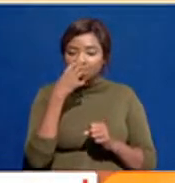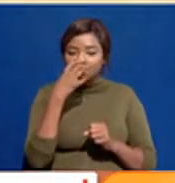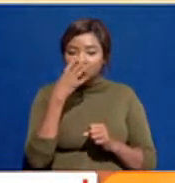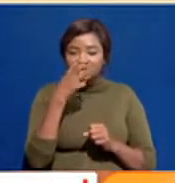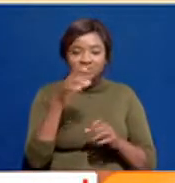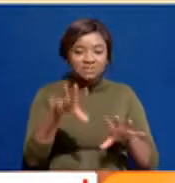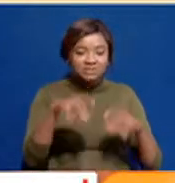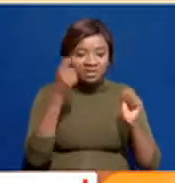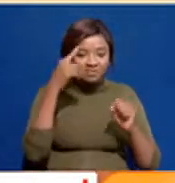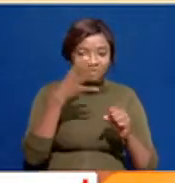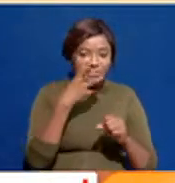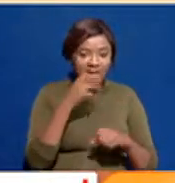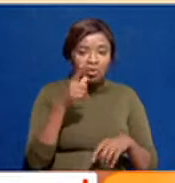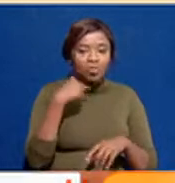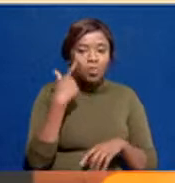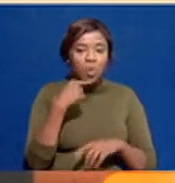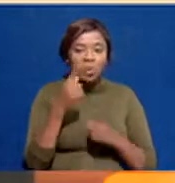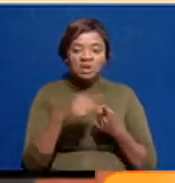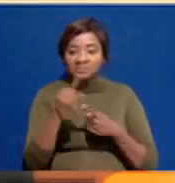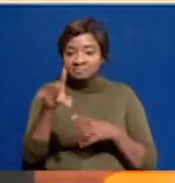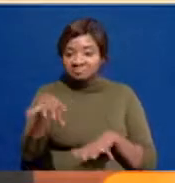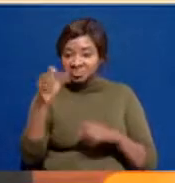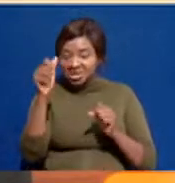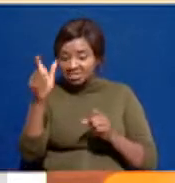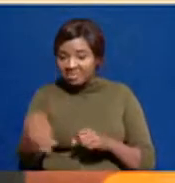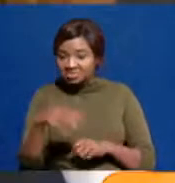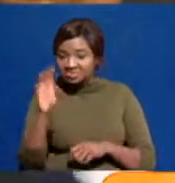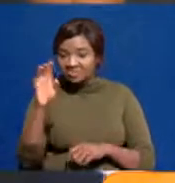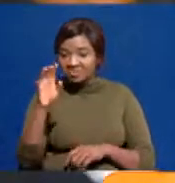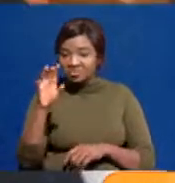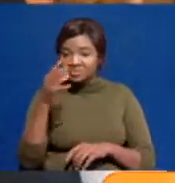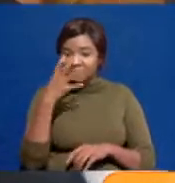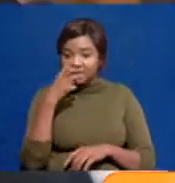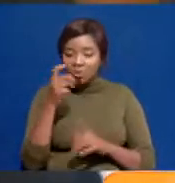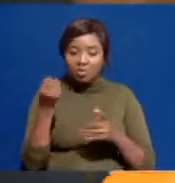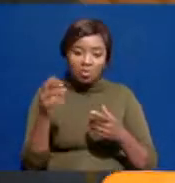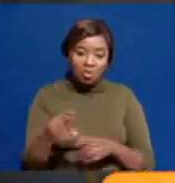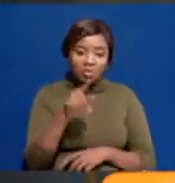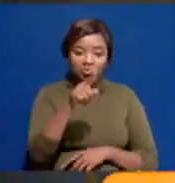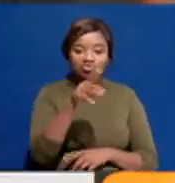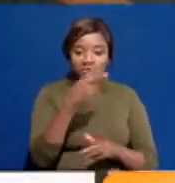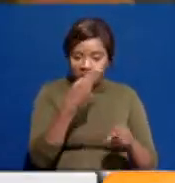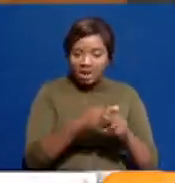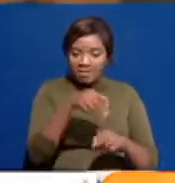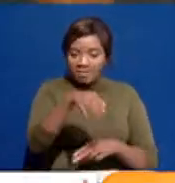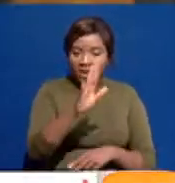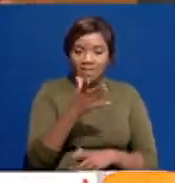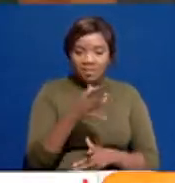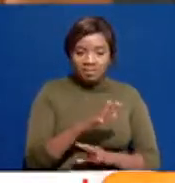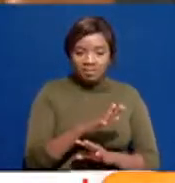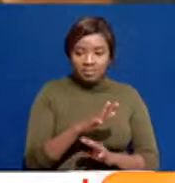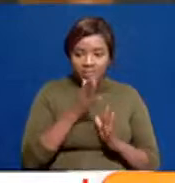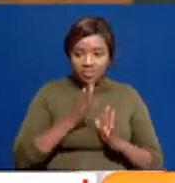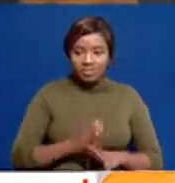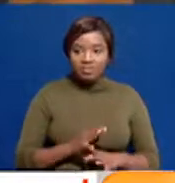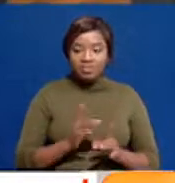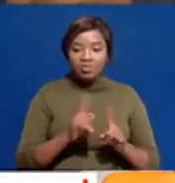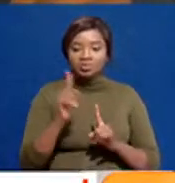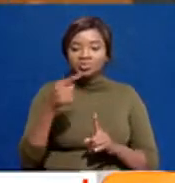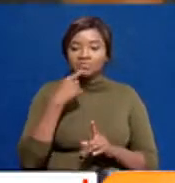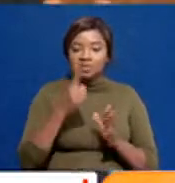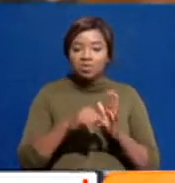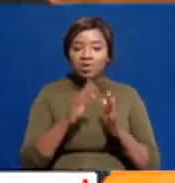Njoroge or as a chairman of Telkom Kenya Limited? Walikuambia utachitua kwa sababu isa ile